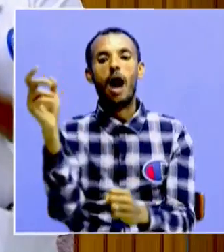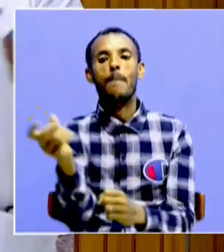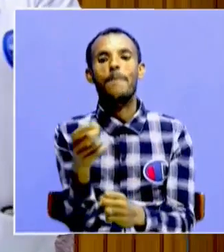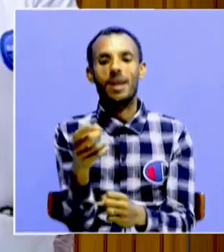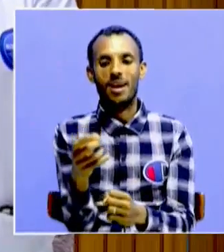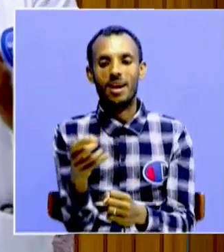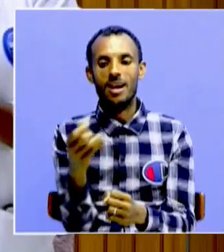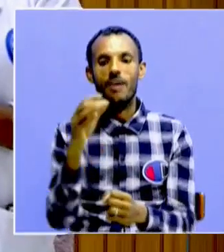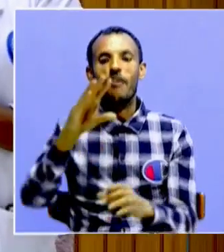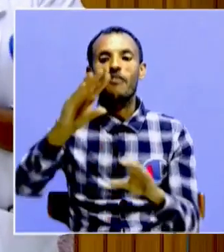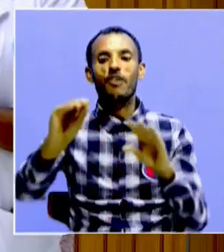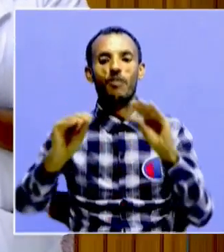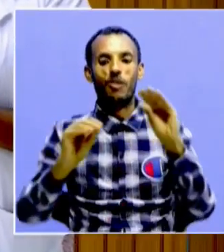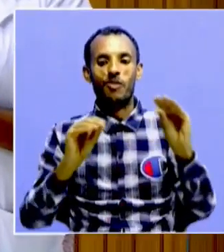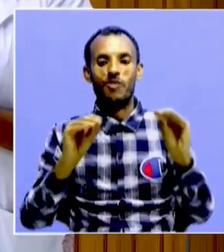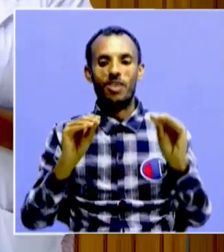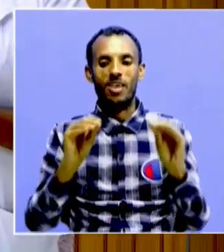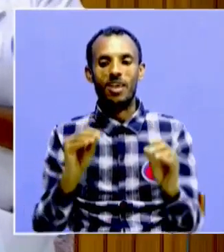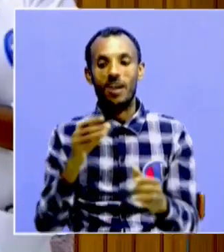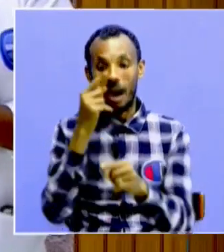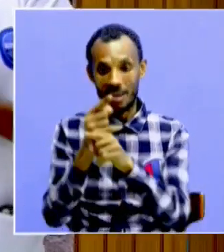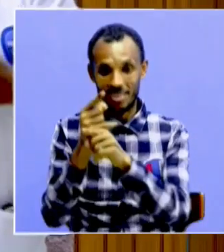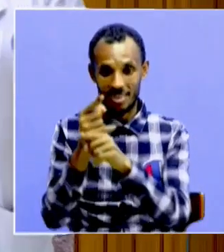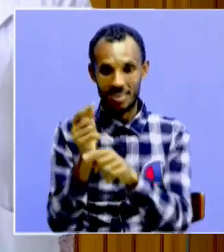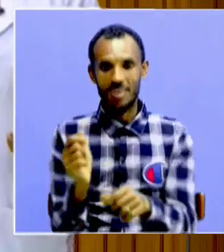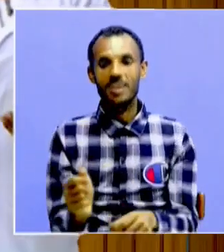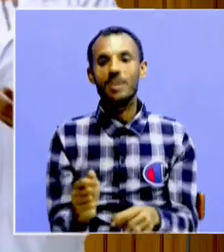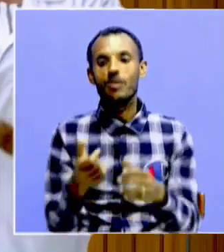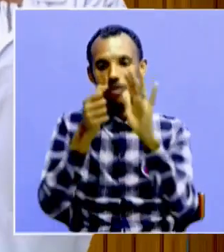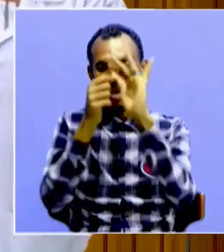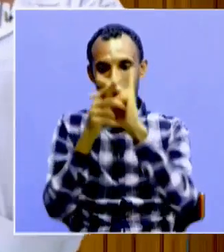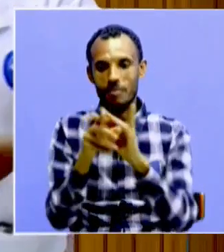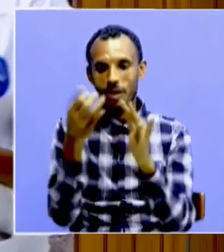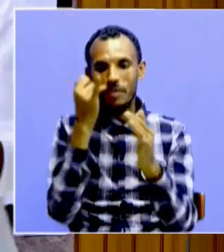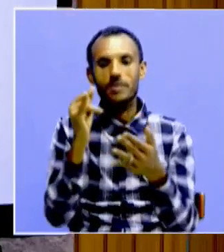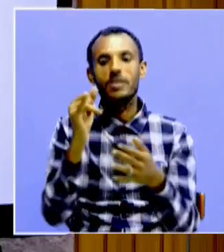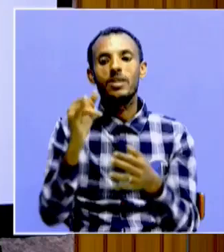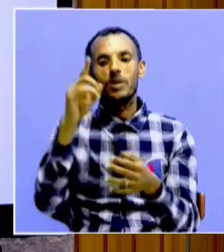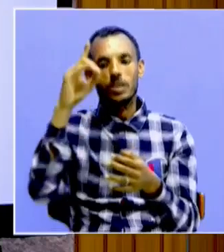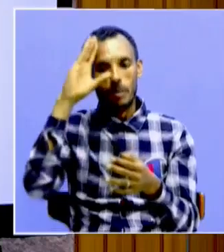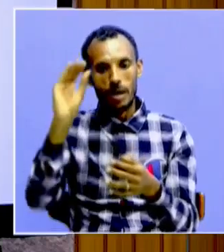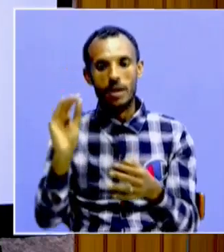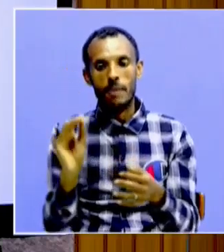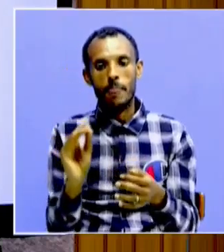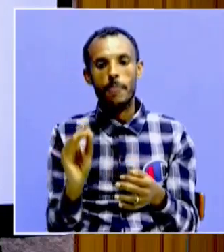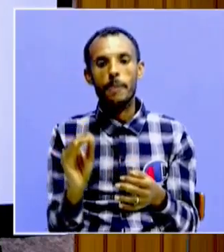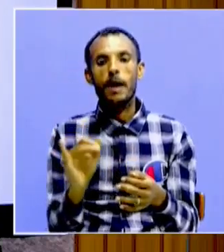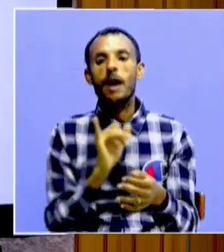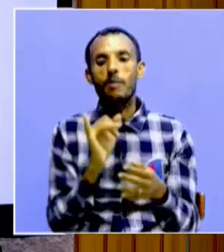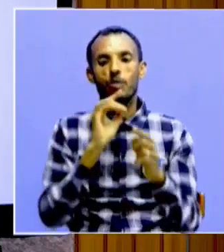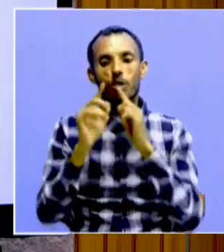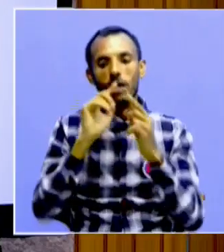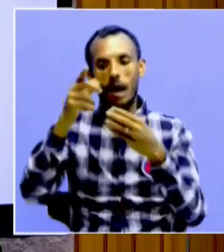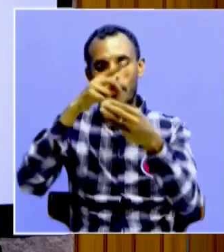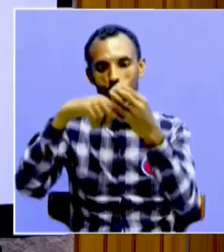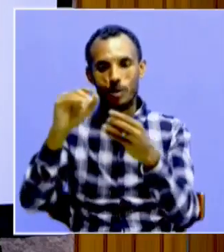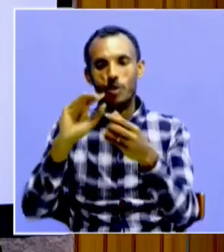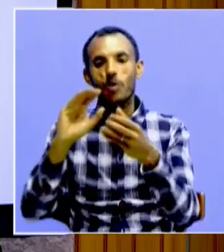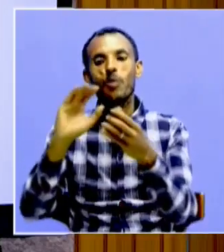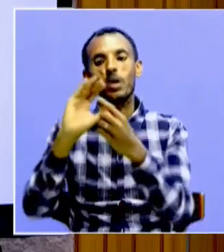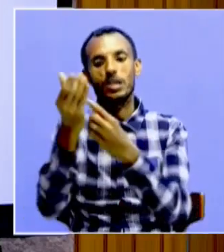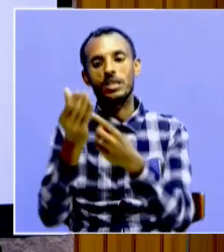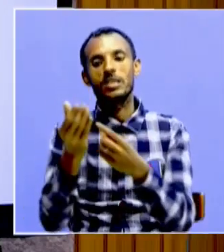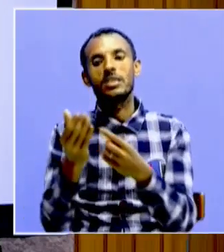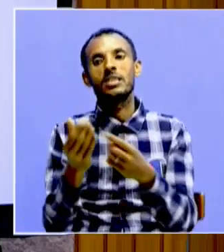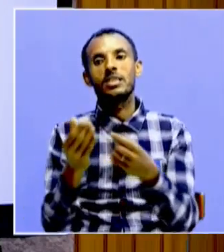is 50-50, right? Yes? For example, if somebody says, look, I'm now talking about conditional sentence type 1,